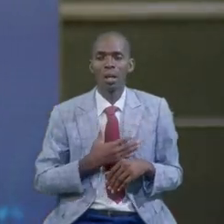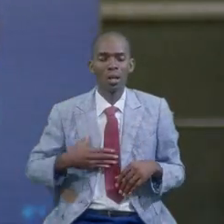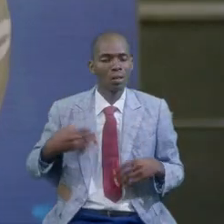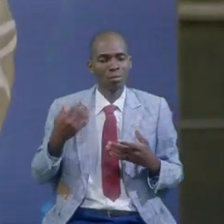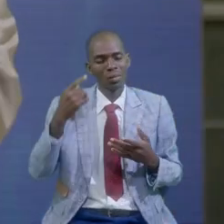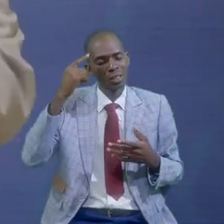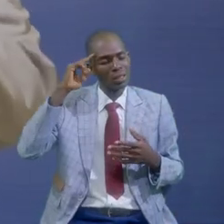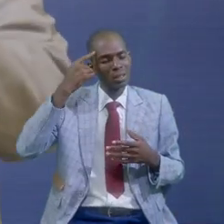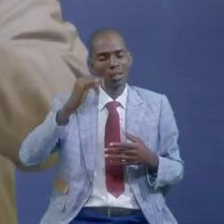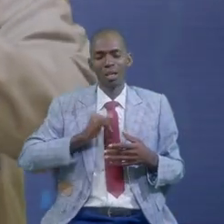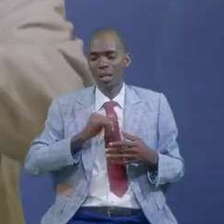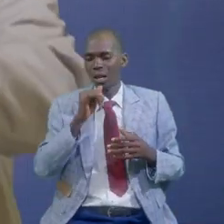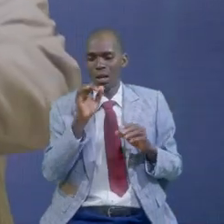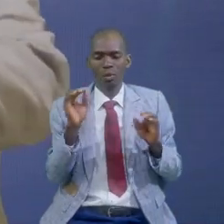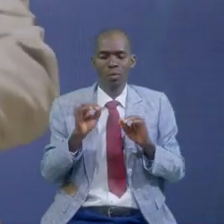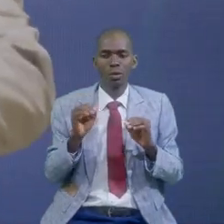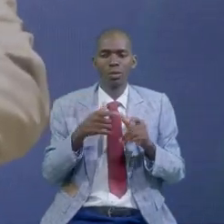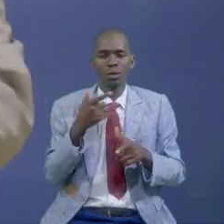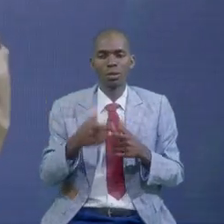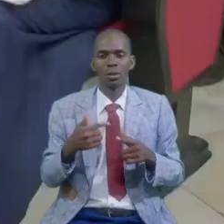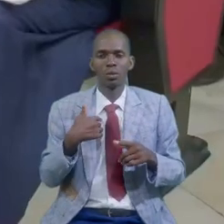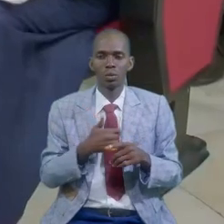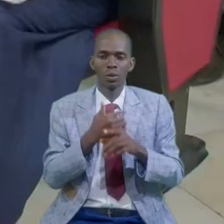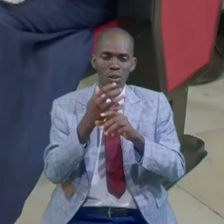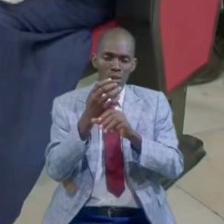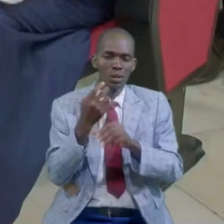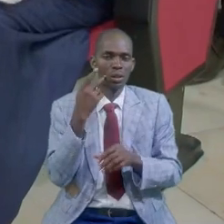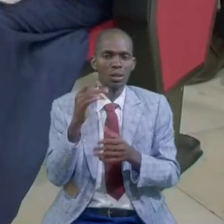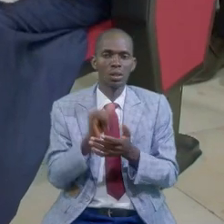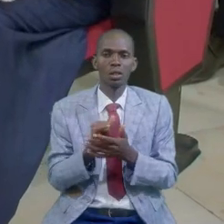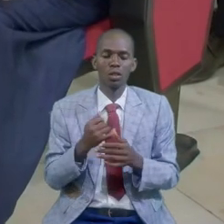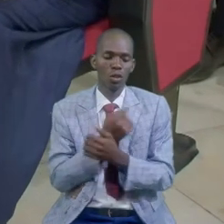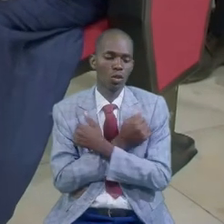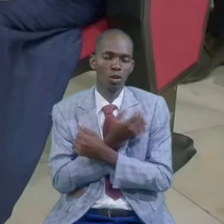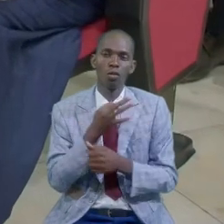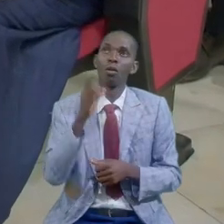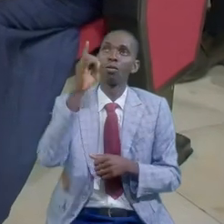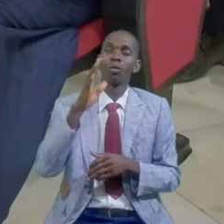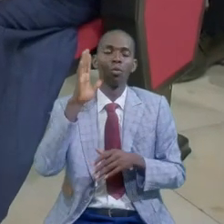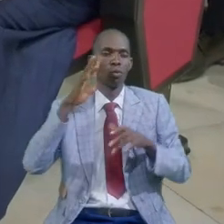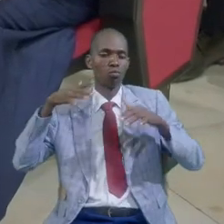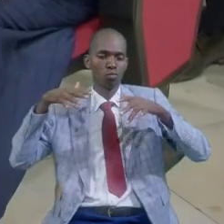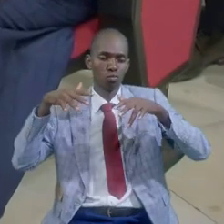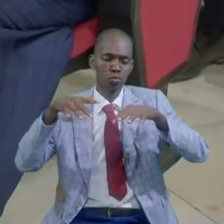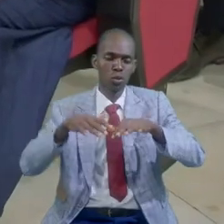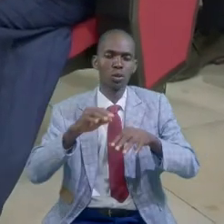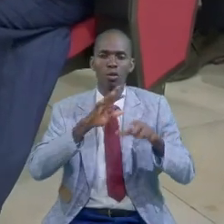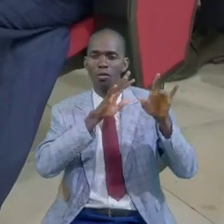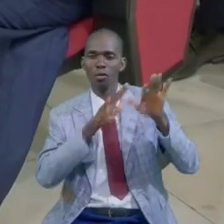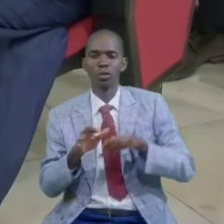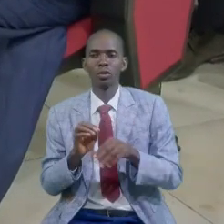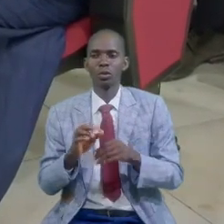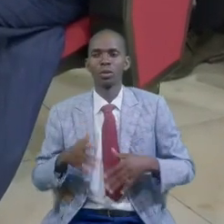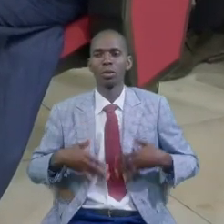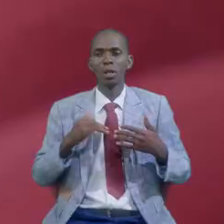anything, then you see the love of God will flow into your life. I came here to tell you this morning that whatever